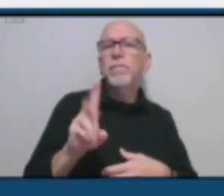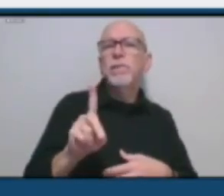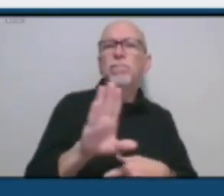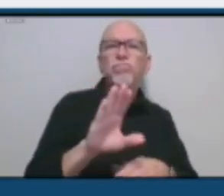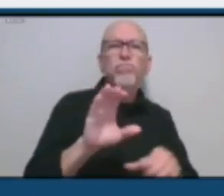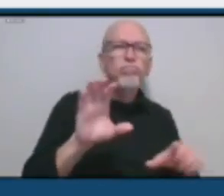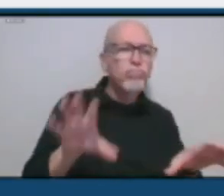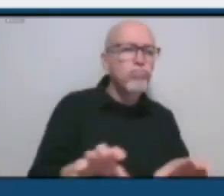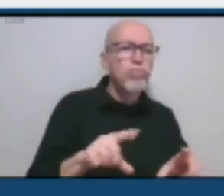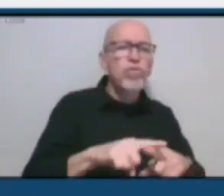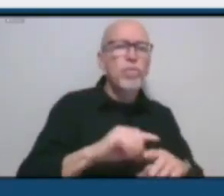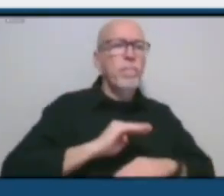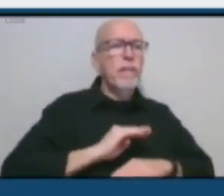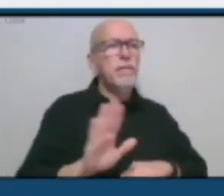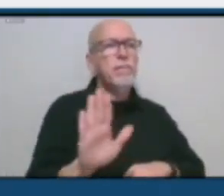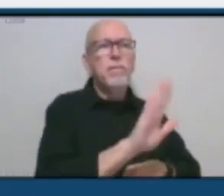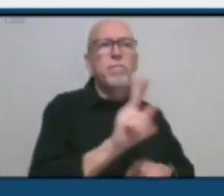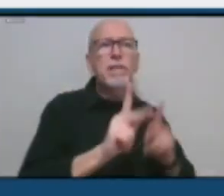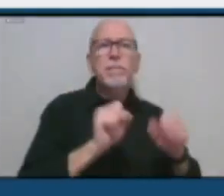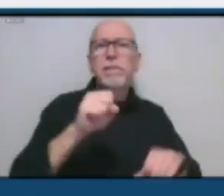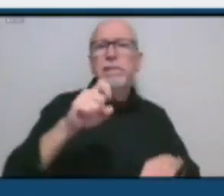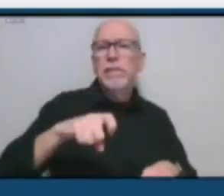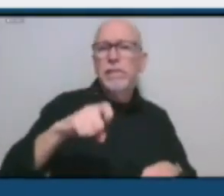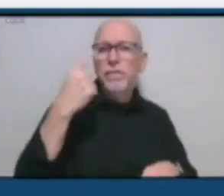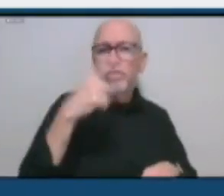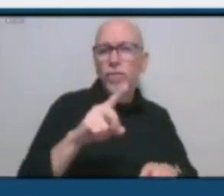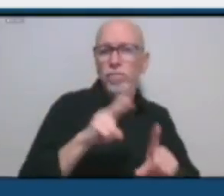the needs of claimants during this pandemic.